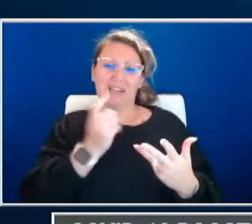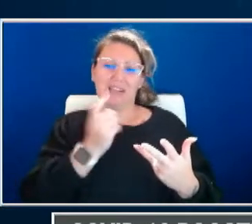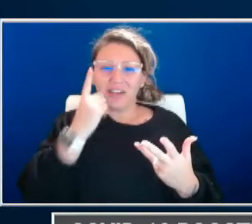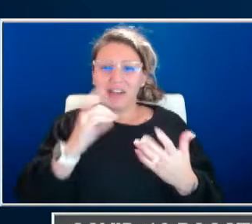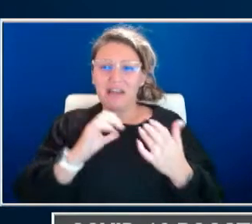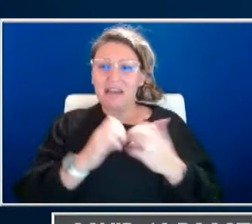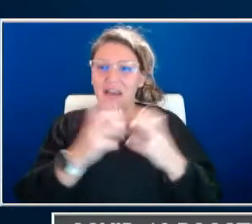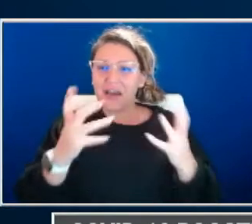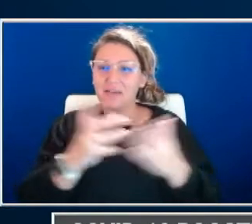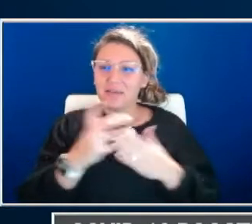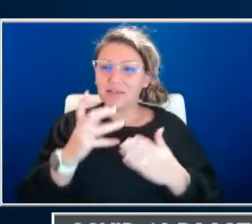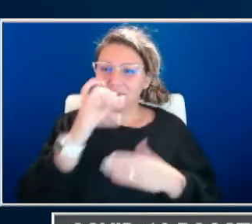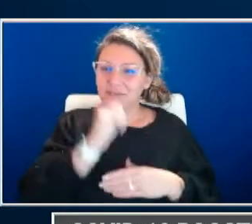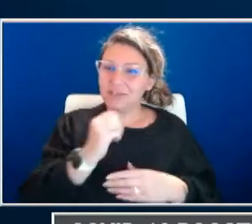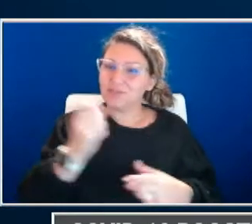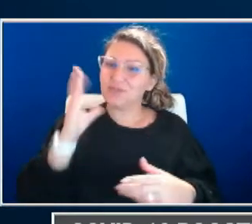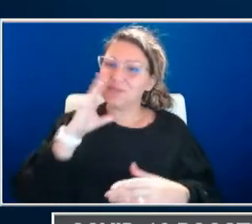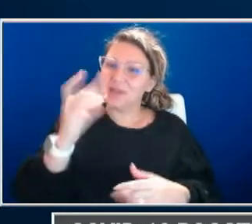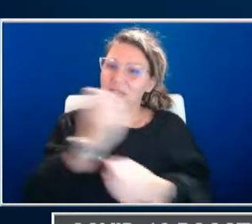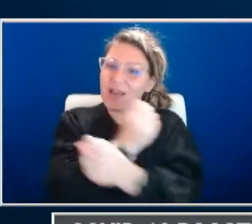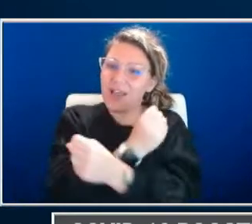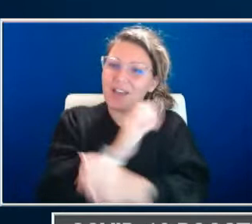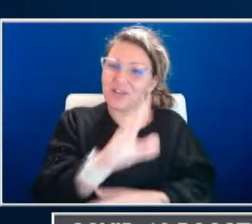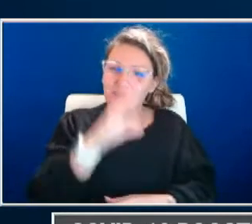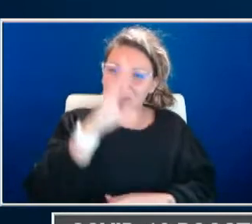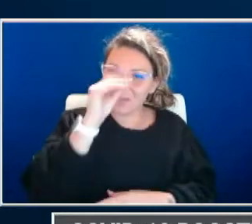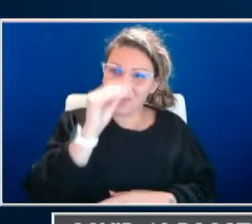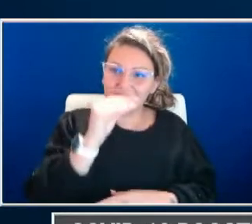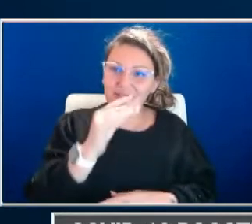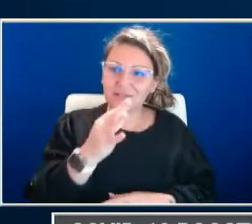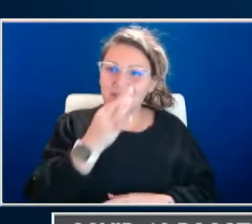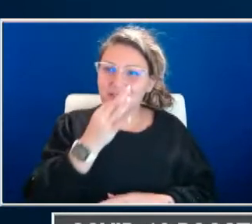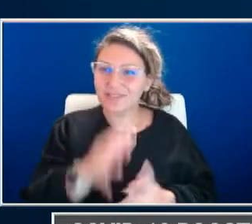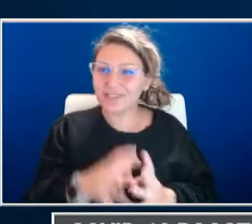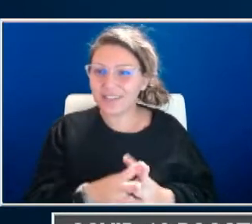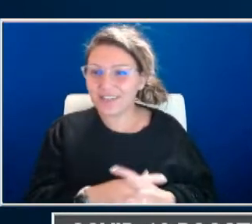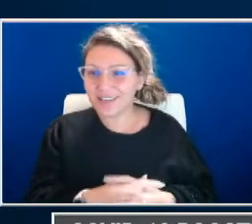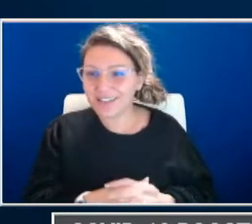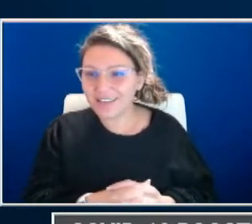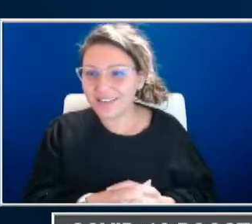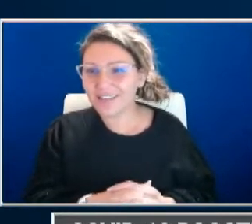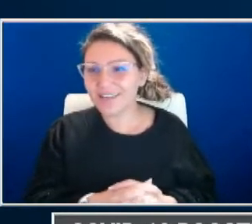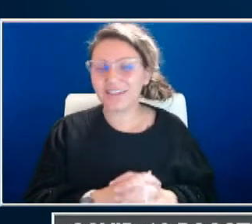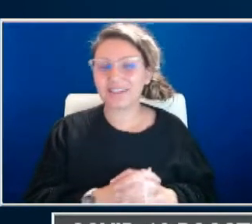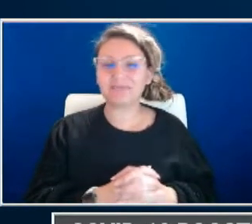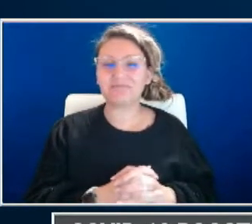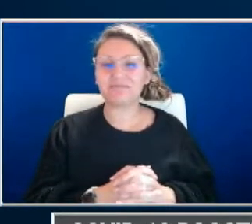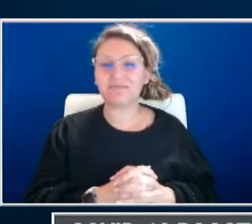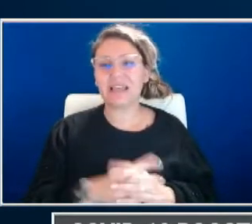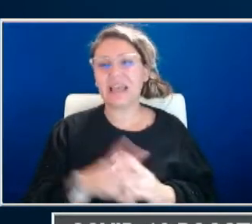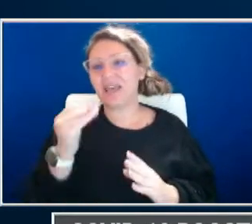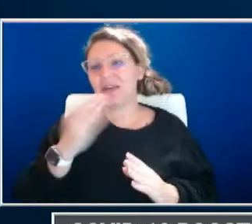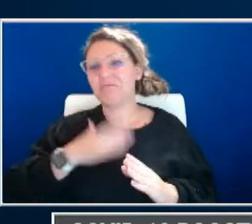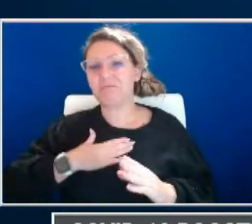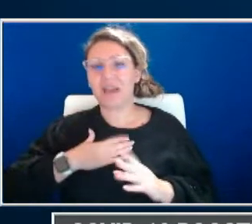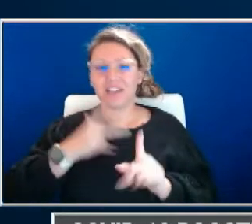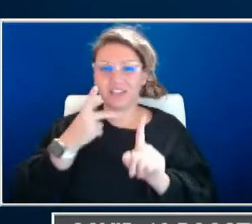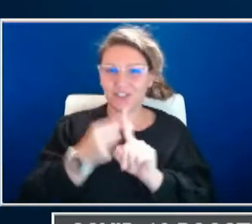okay? Yep. I know. Doctor, what? Start getting all the shots up to date.